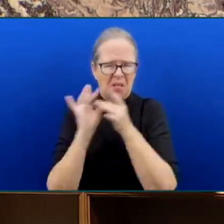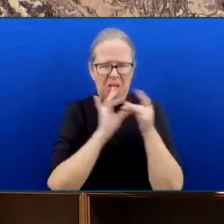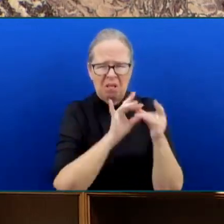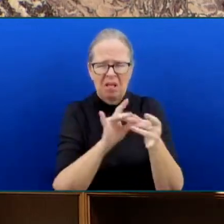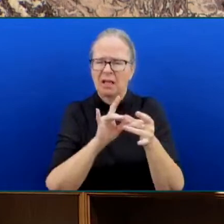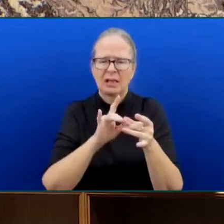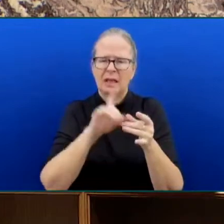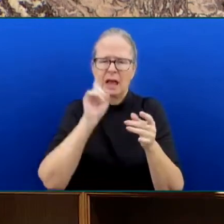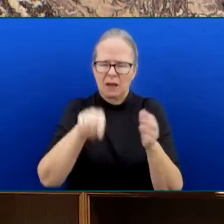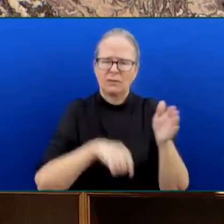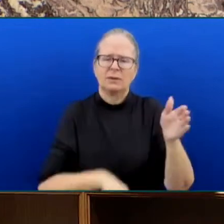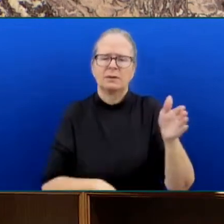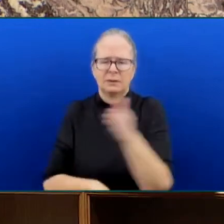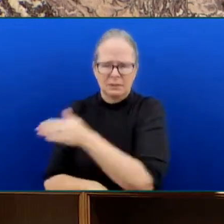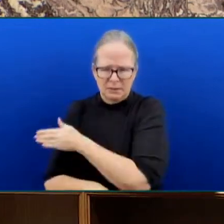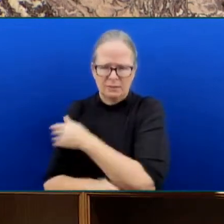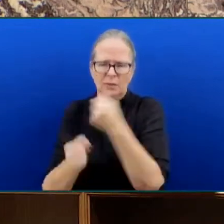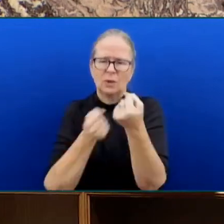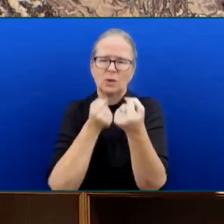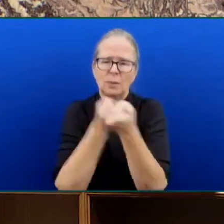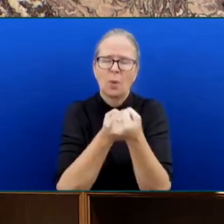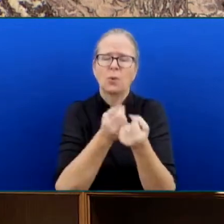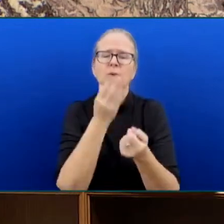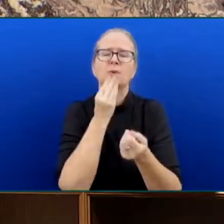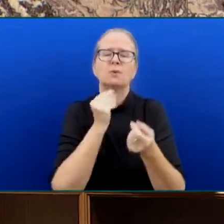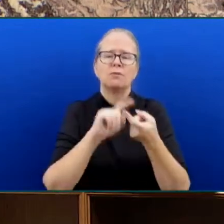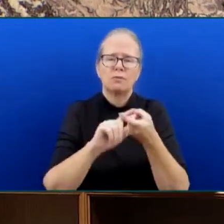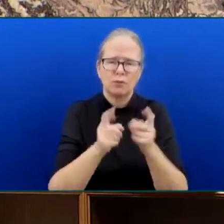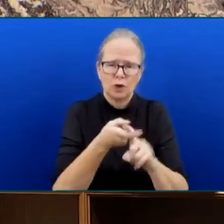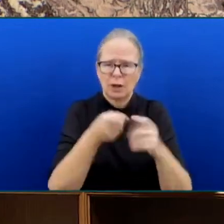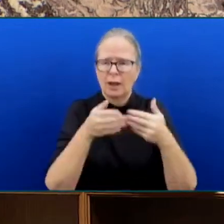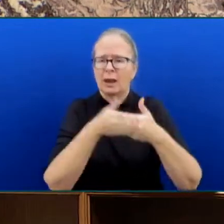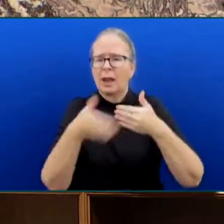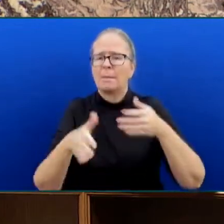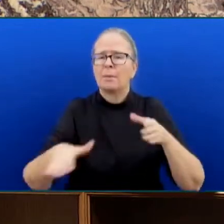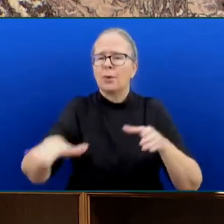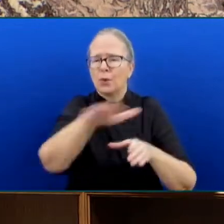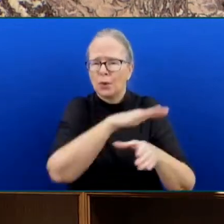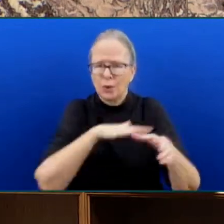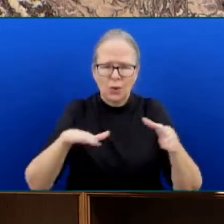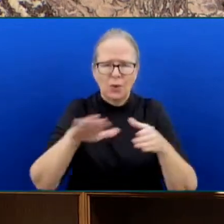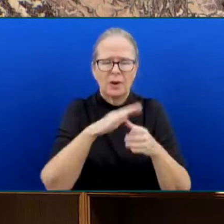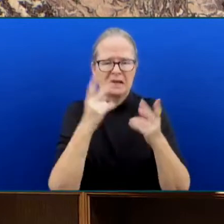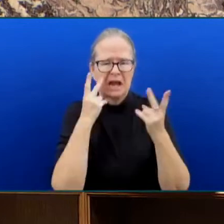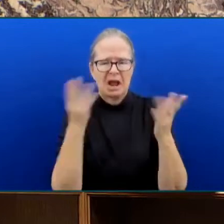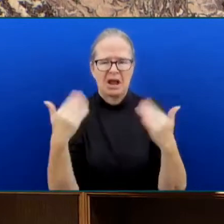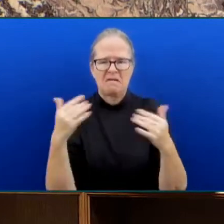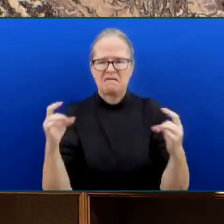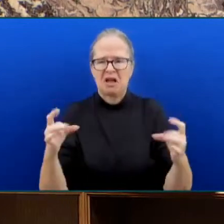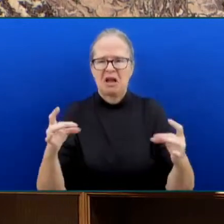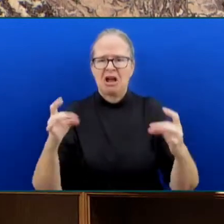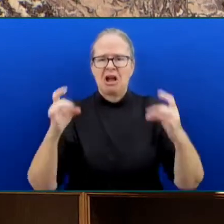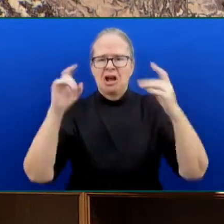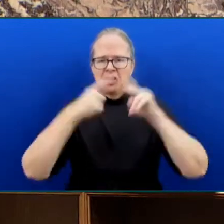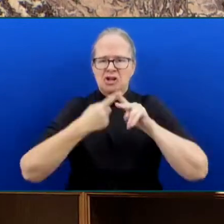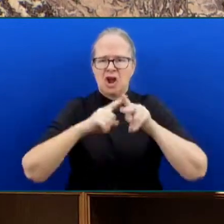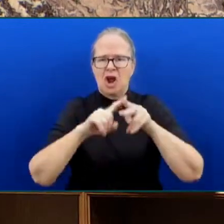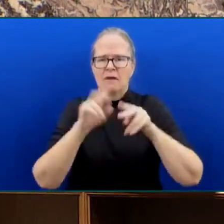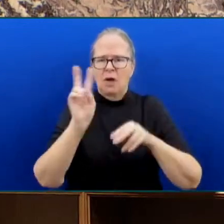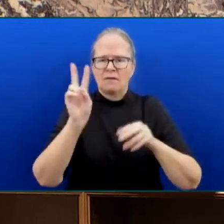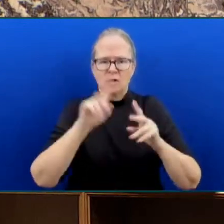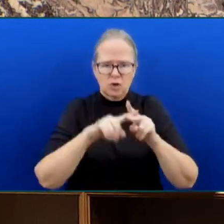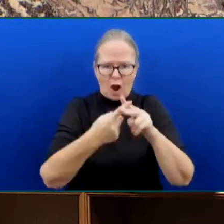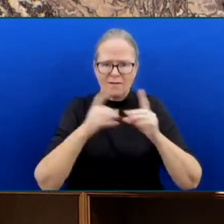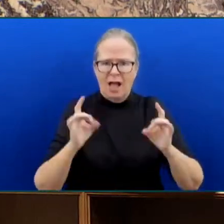them and condemn incitement of violence in the rallies that we continue to see in Vancouver and ensure that the criminal code provisions, including against